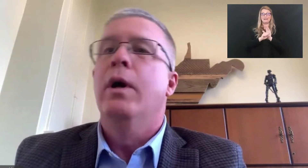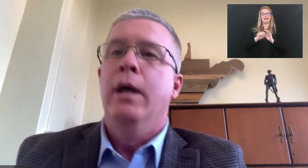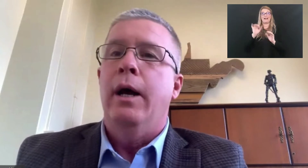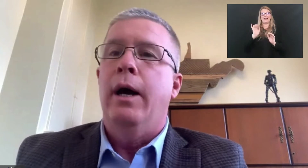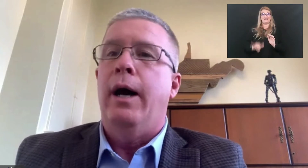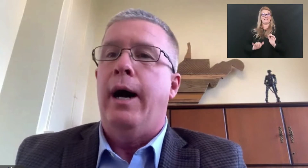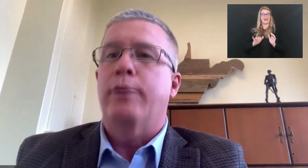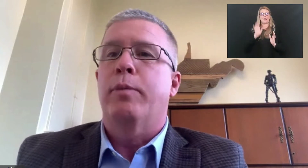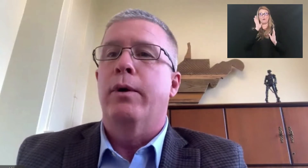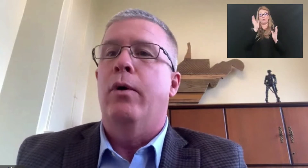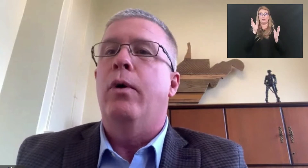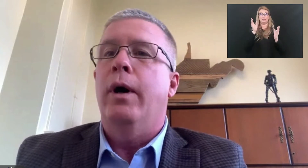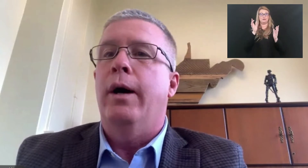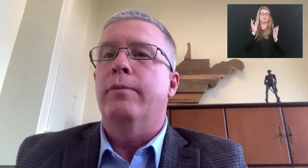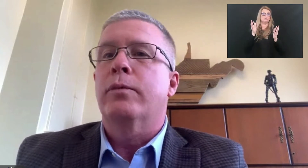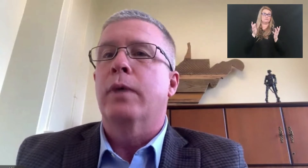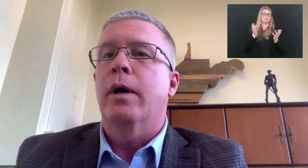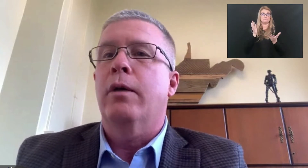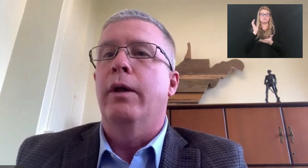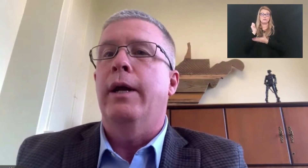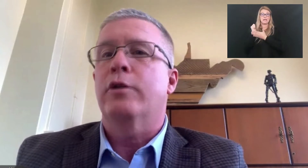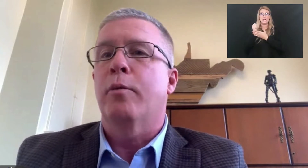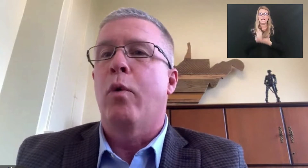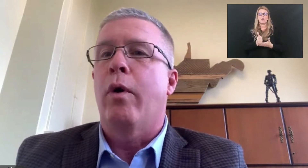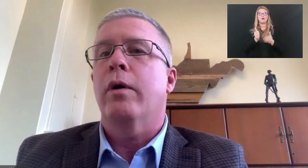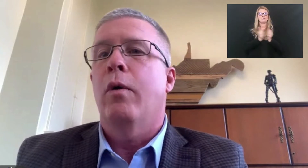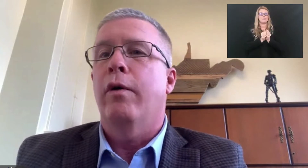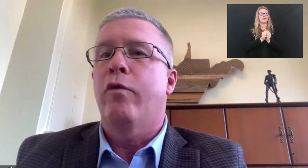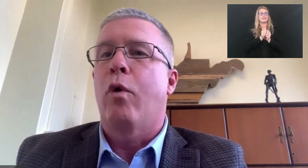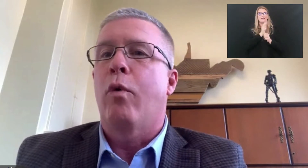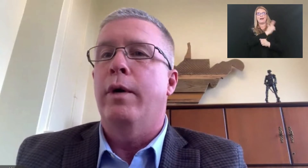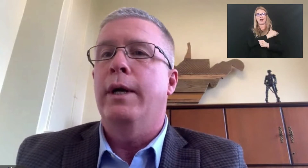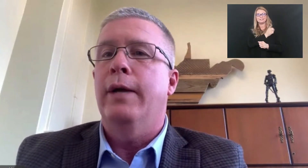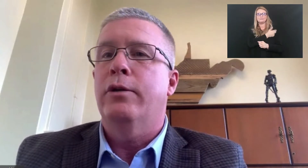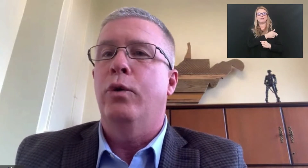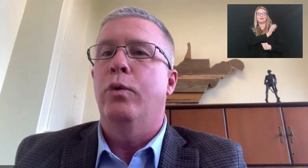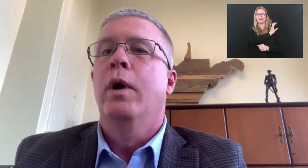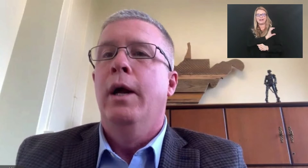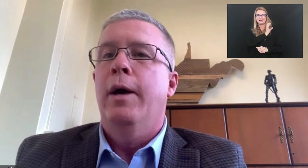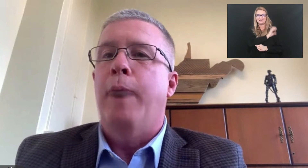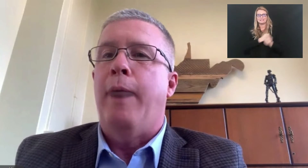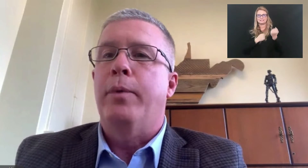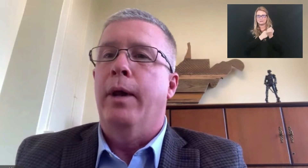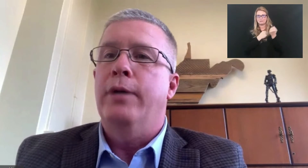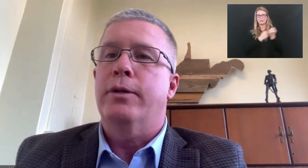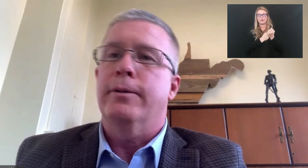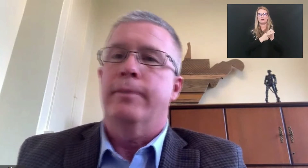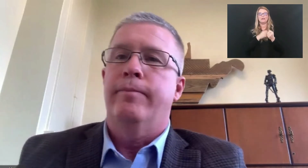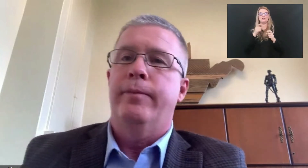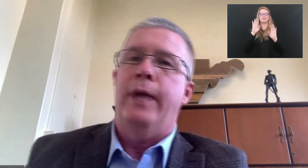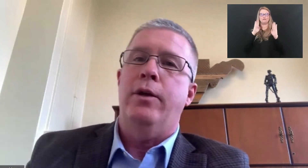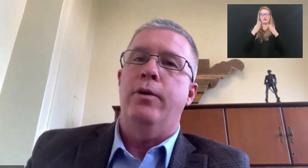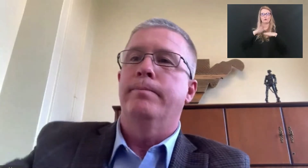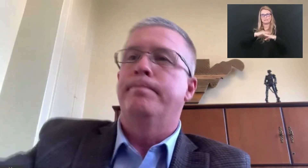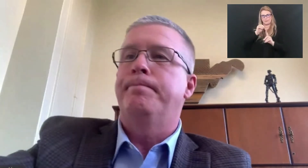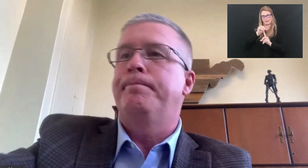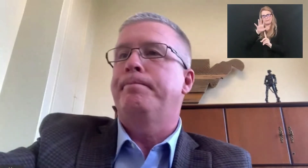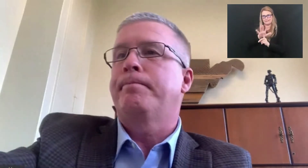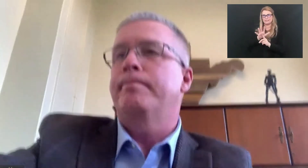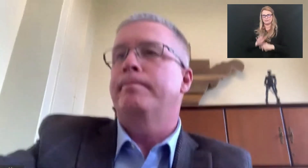additional hospital clinic support going forward to get to populations. Thank